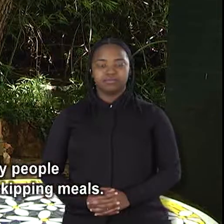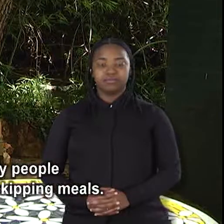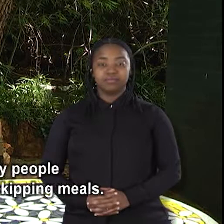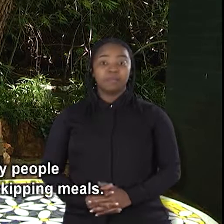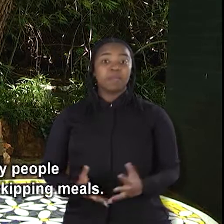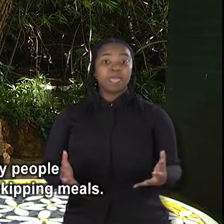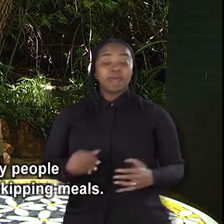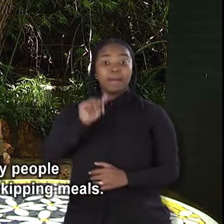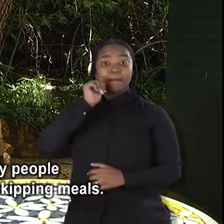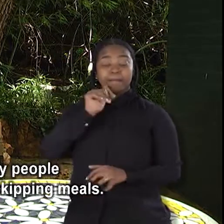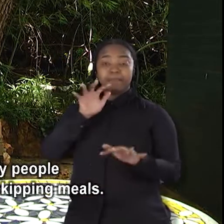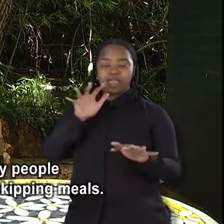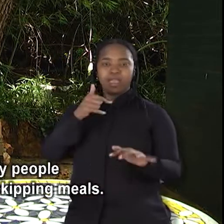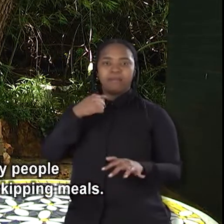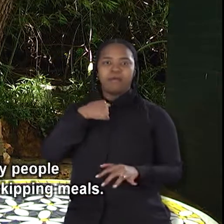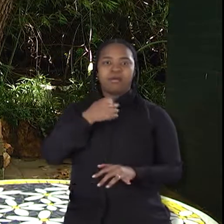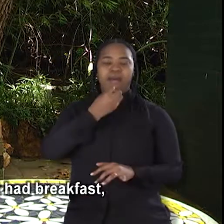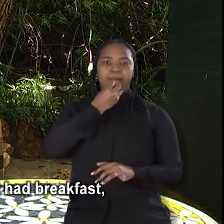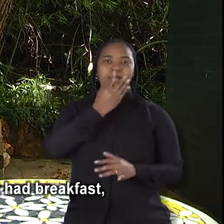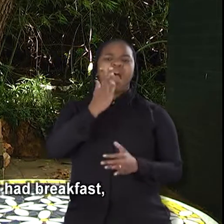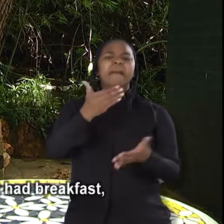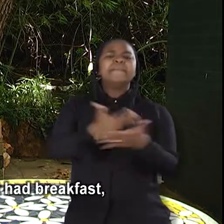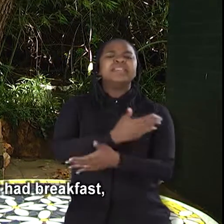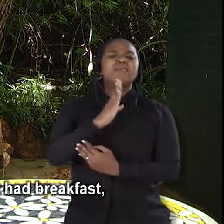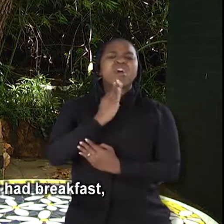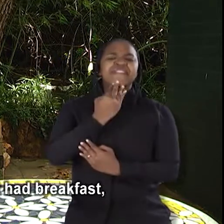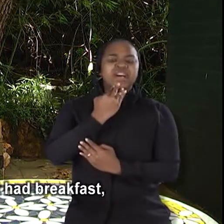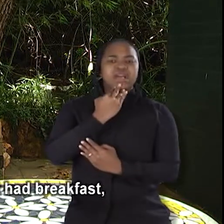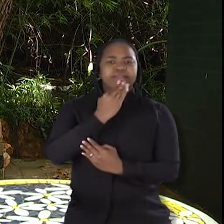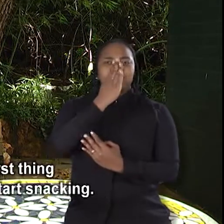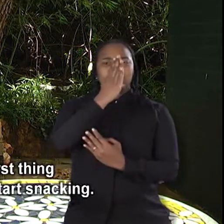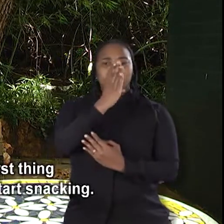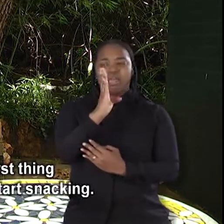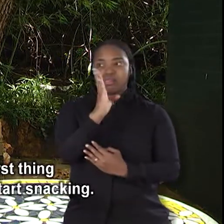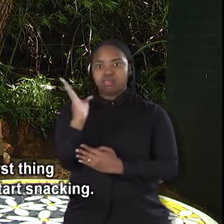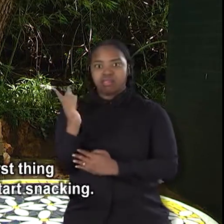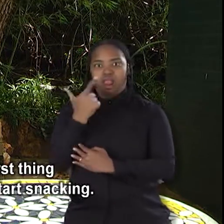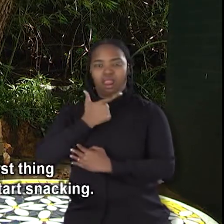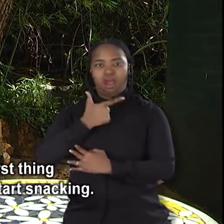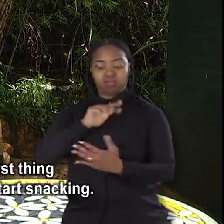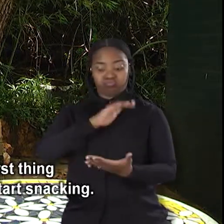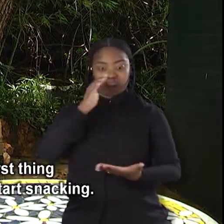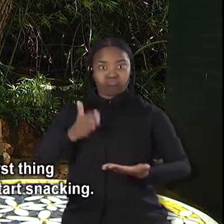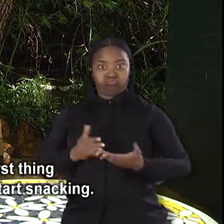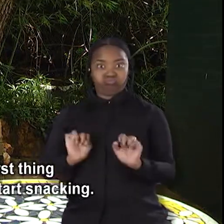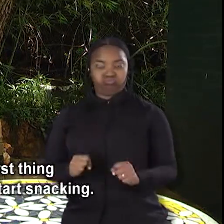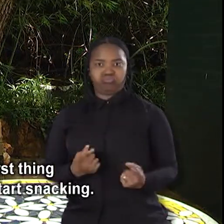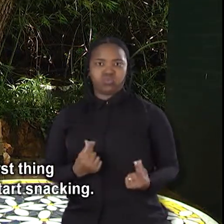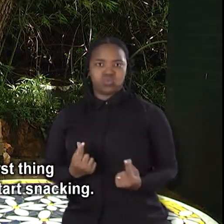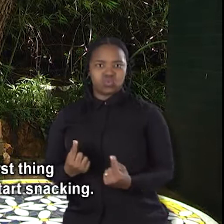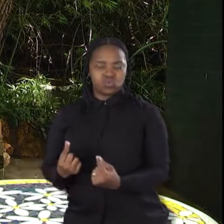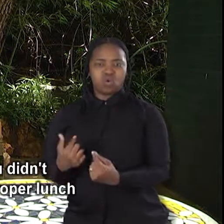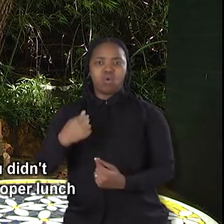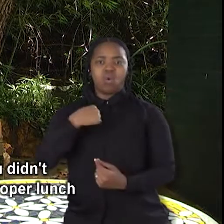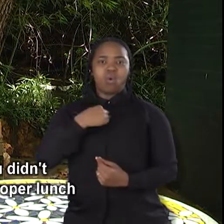Usually when people start skipping meals if you haven't had your breakfast Then the first thing you do is you